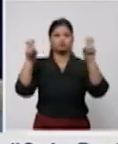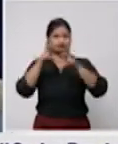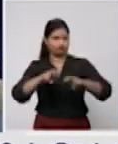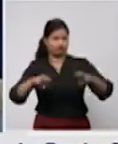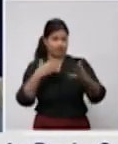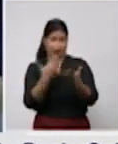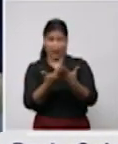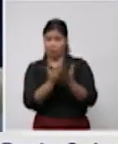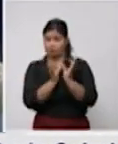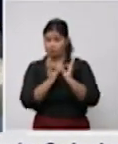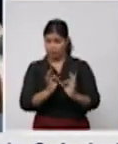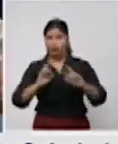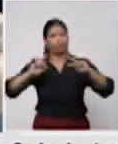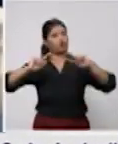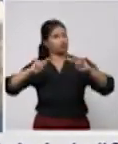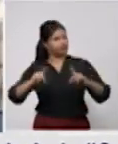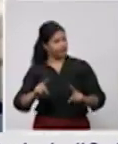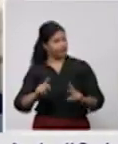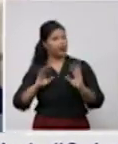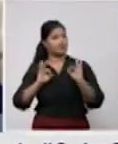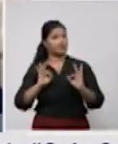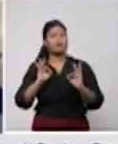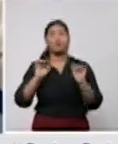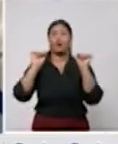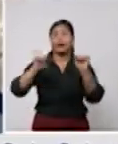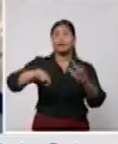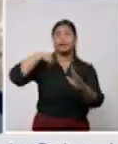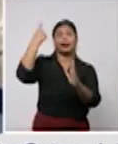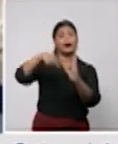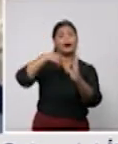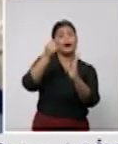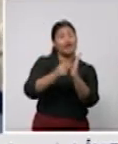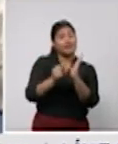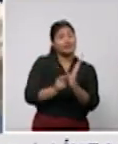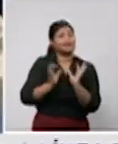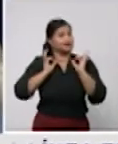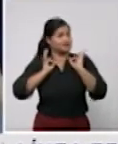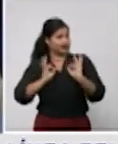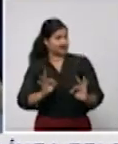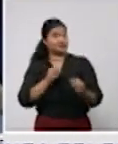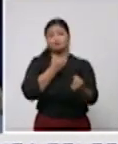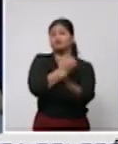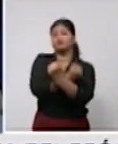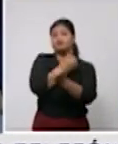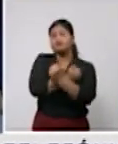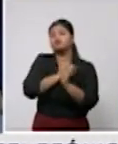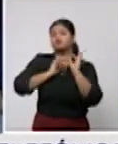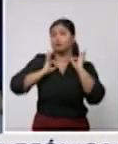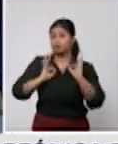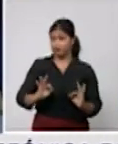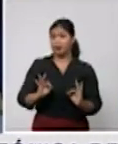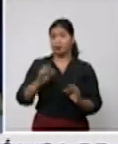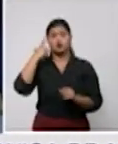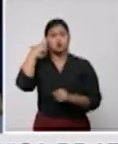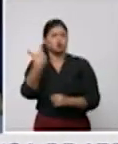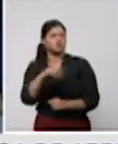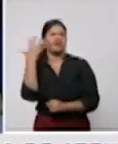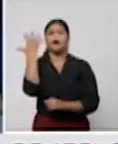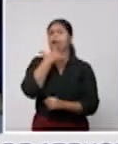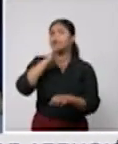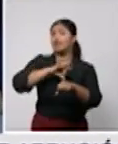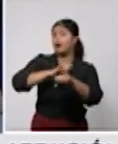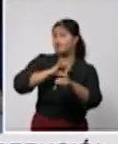of all positive cases on the island. I repeat, this is a feature of the virus which makes it